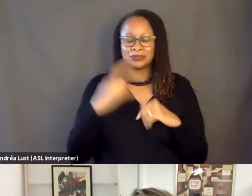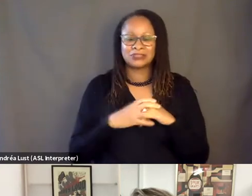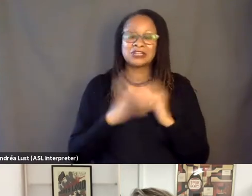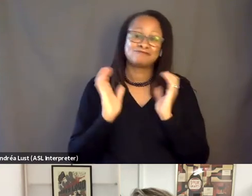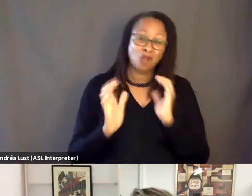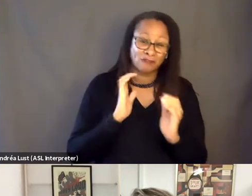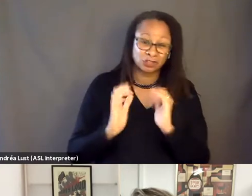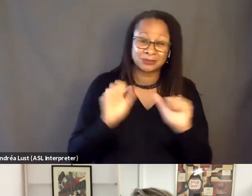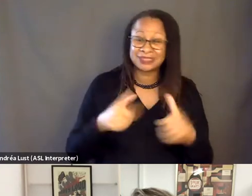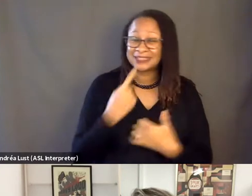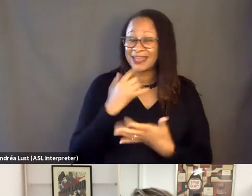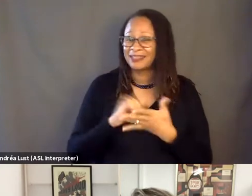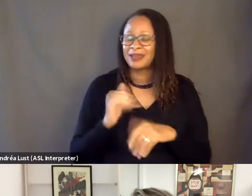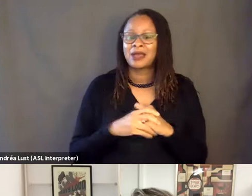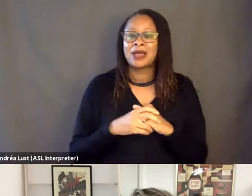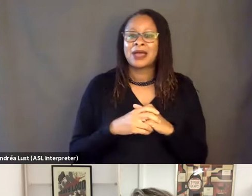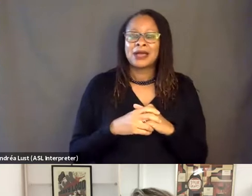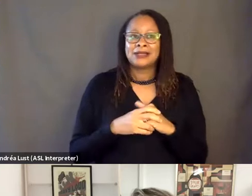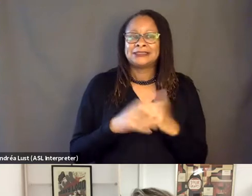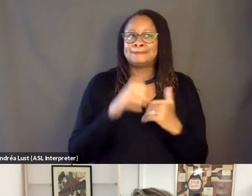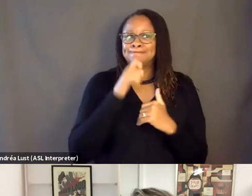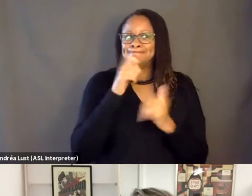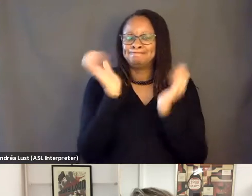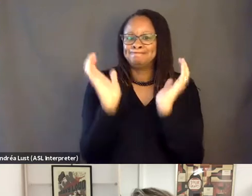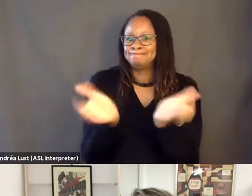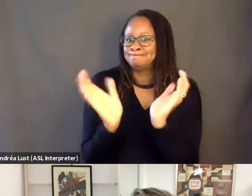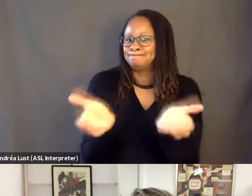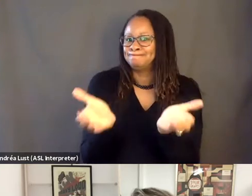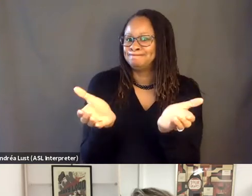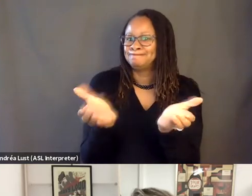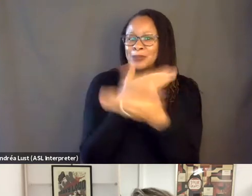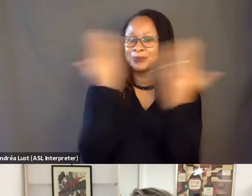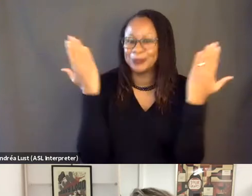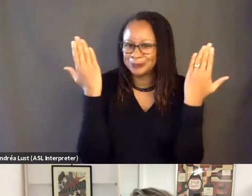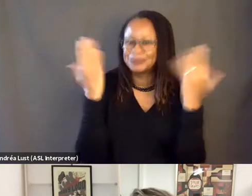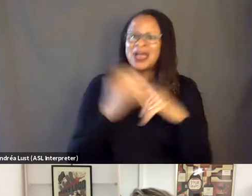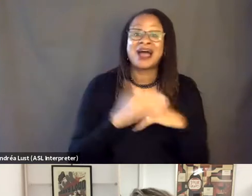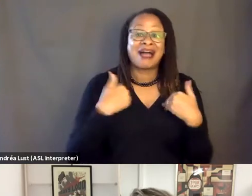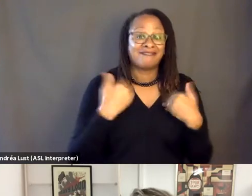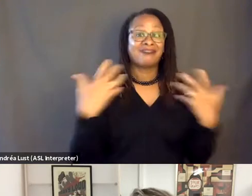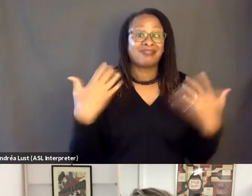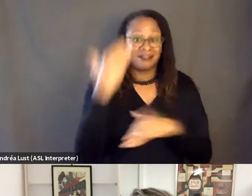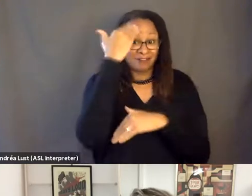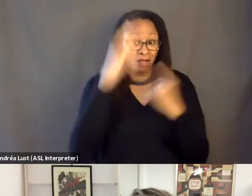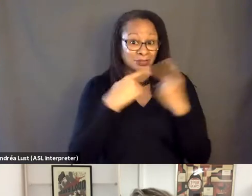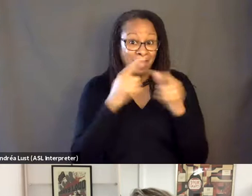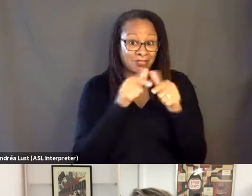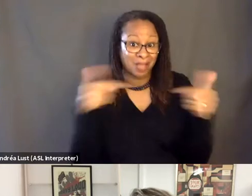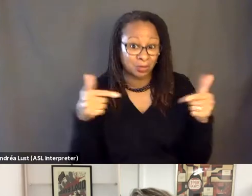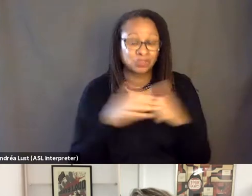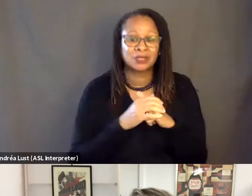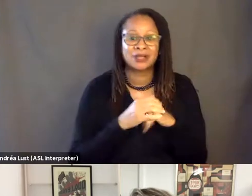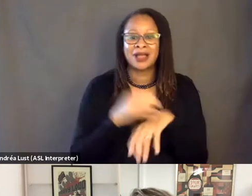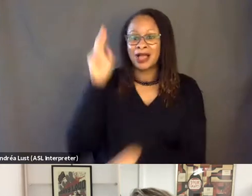conversation, we could say perhaps non-conversant. So while there's a lot of knowledge about language, the neurology